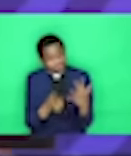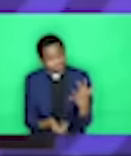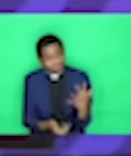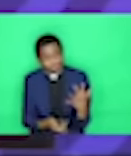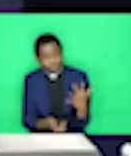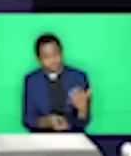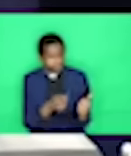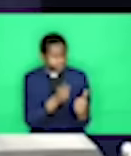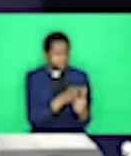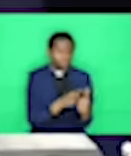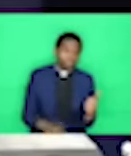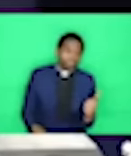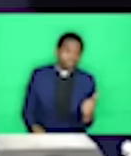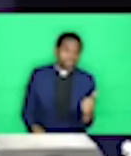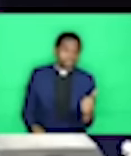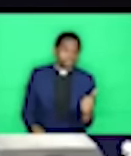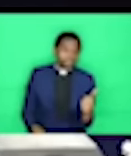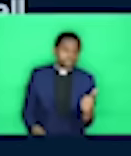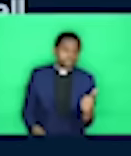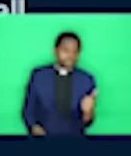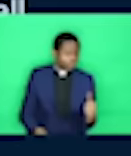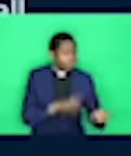Like work and the dignity of